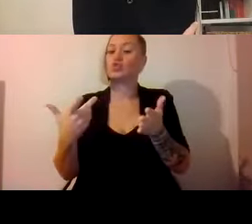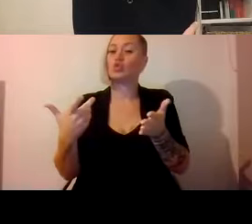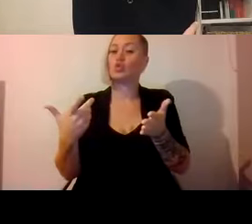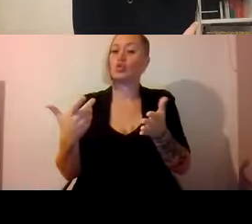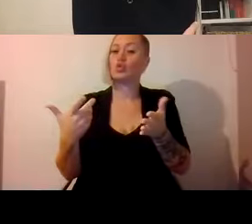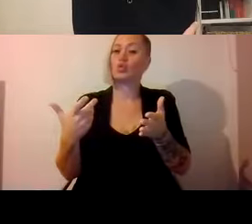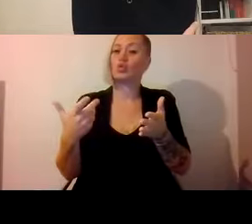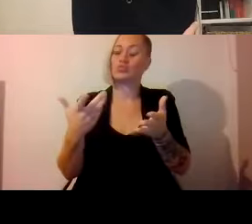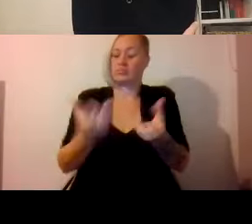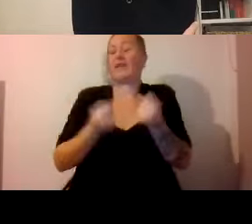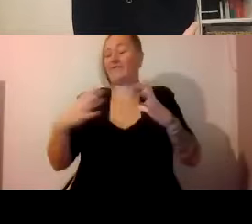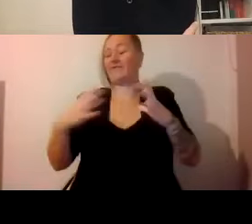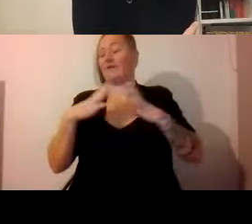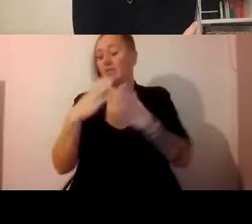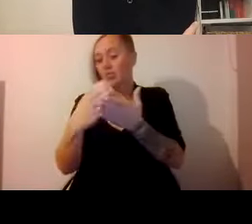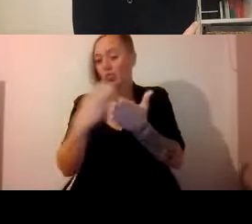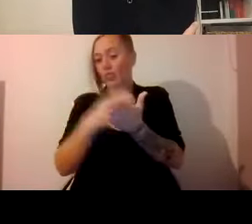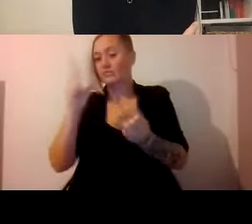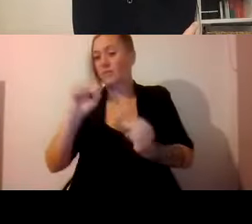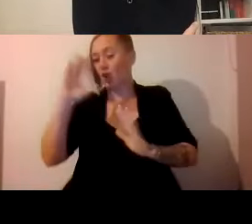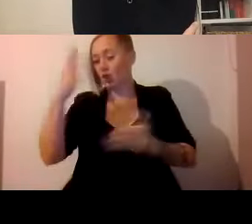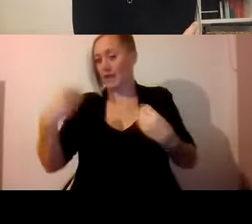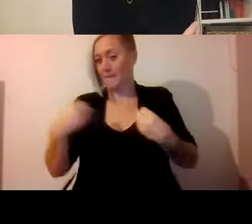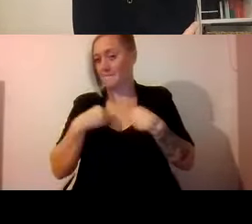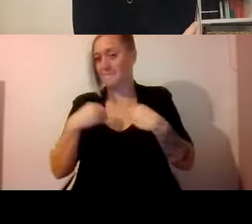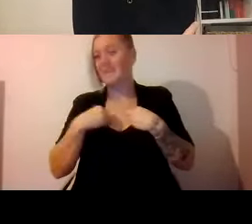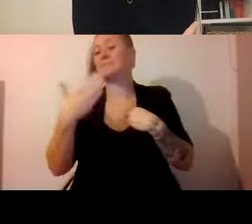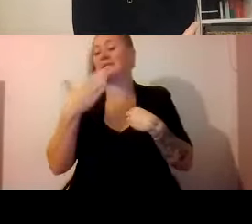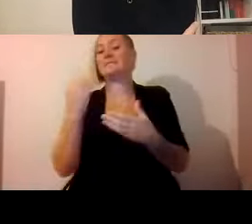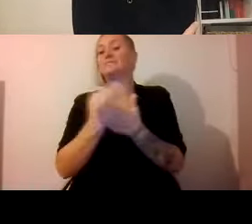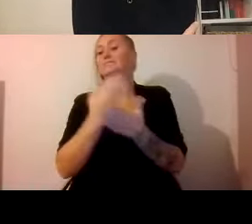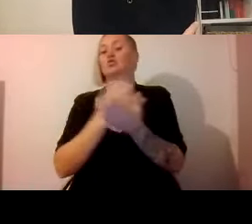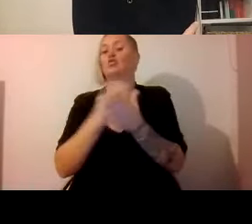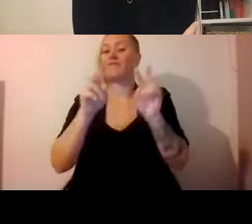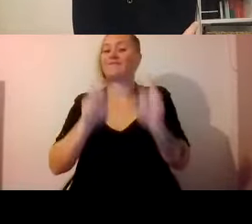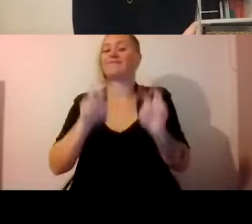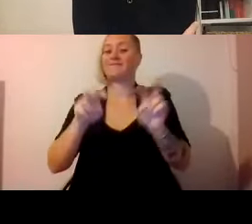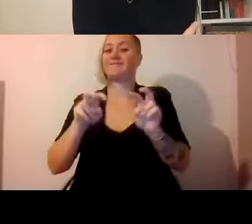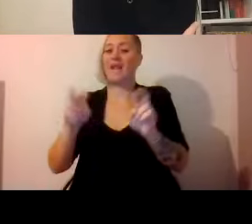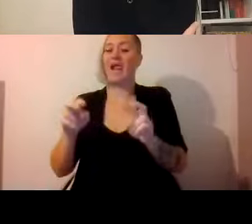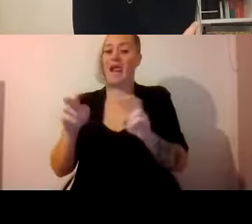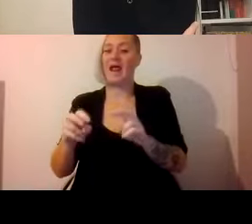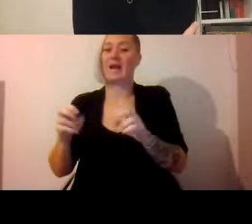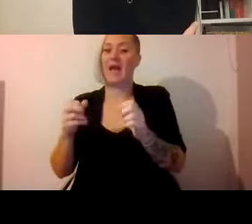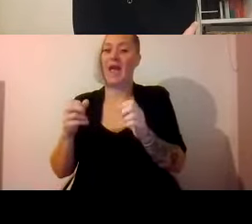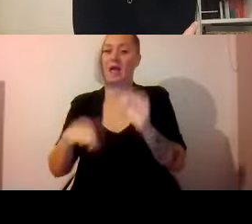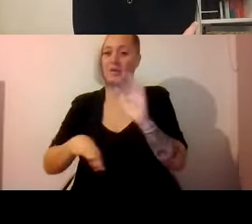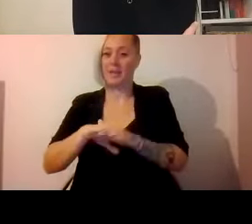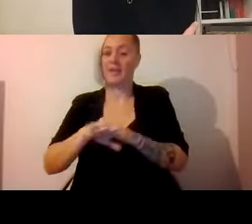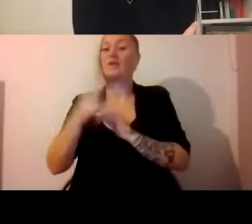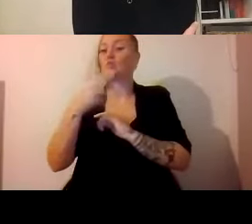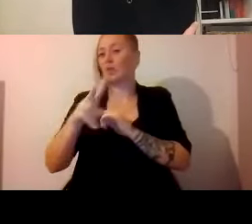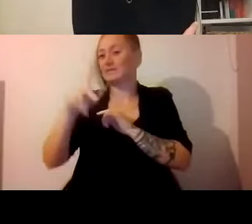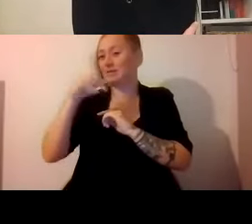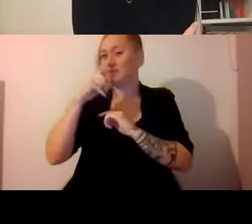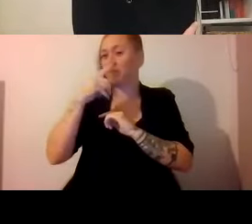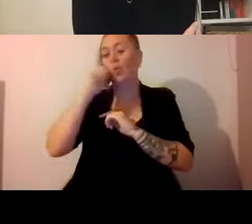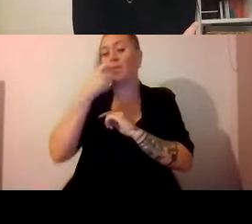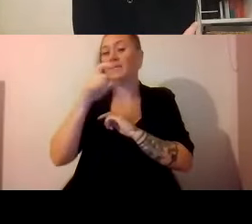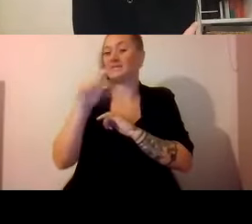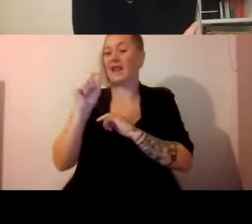AUSLAN Company, please make sure that you fill this out completely, and 20 of those people will be selected to win